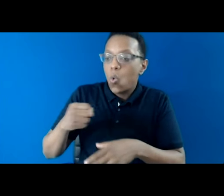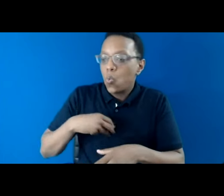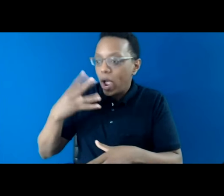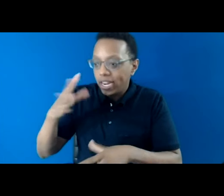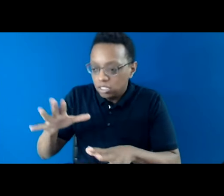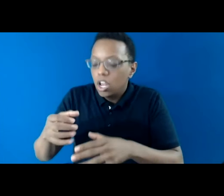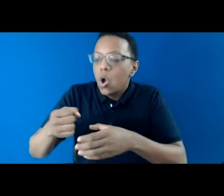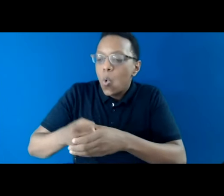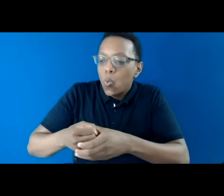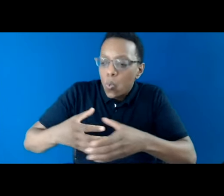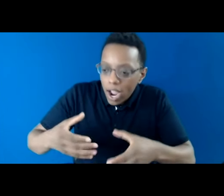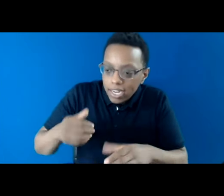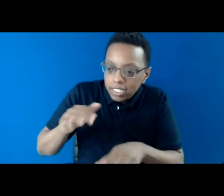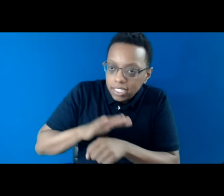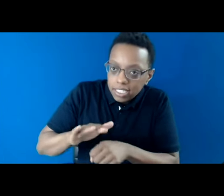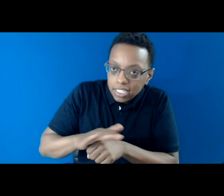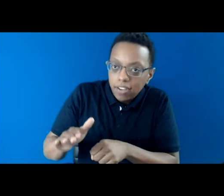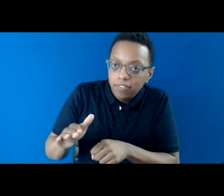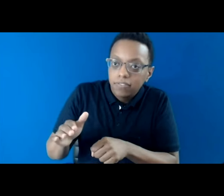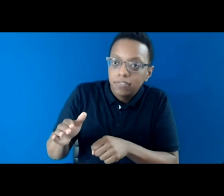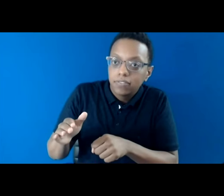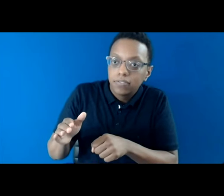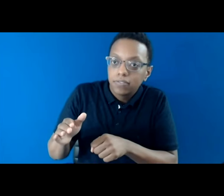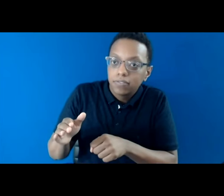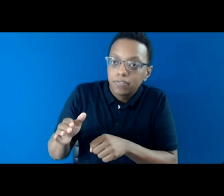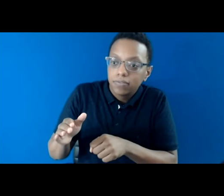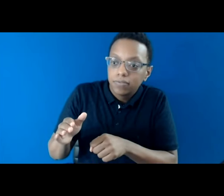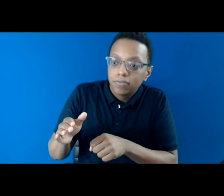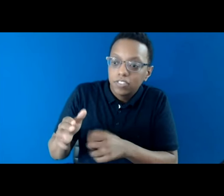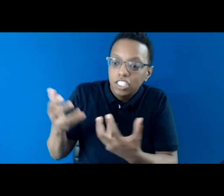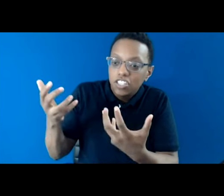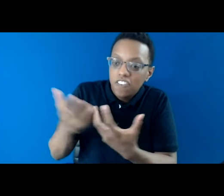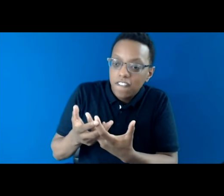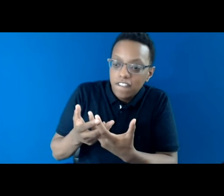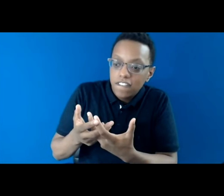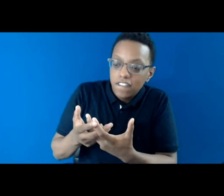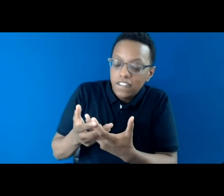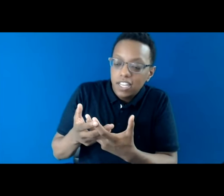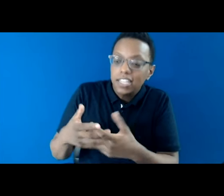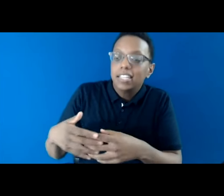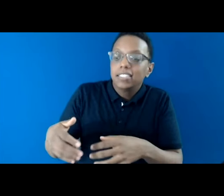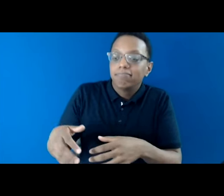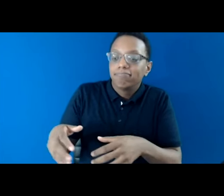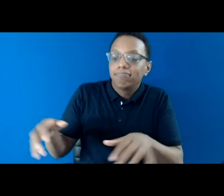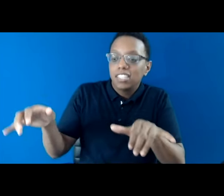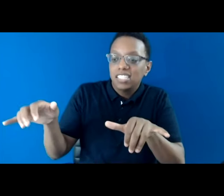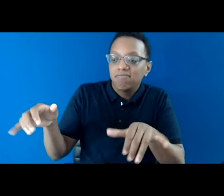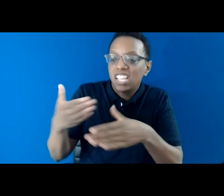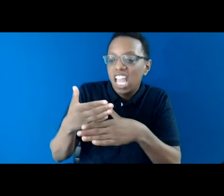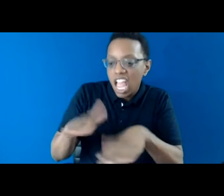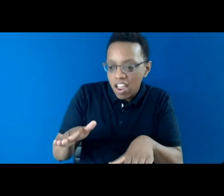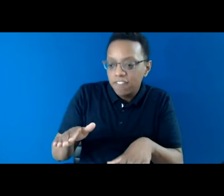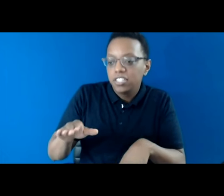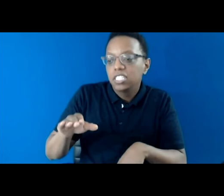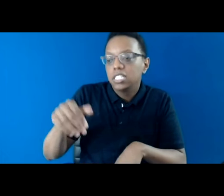wide enough to fit the average male penis, according to science, right? And so the idea is